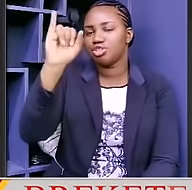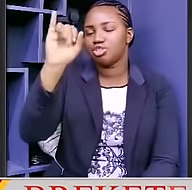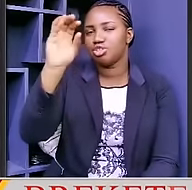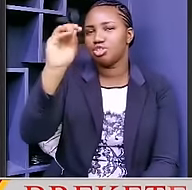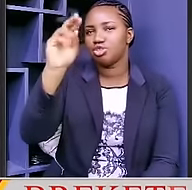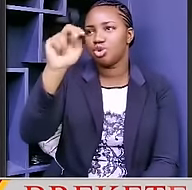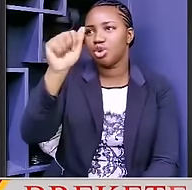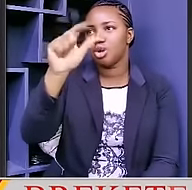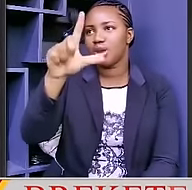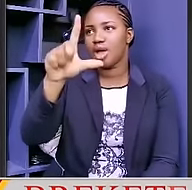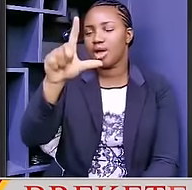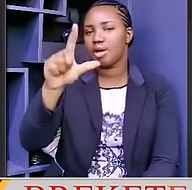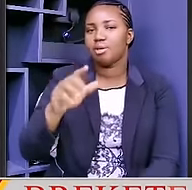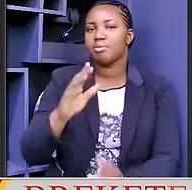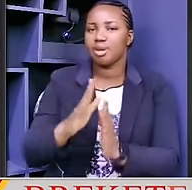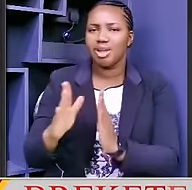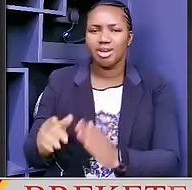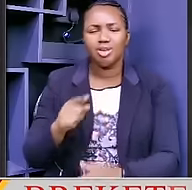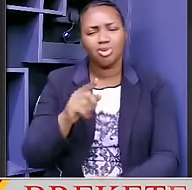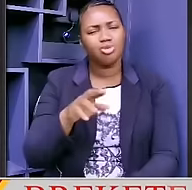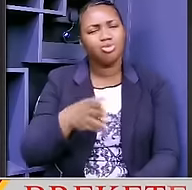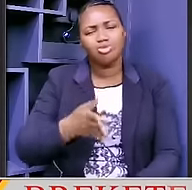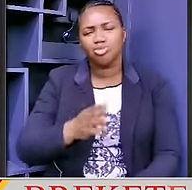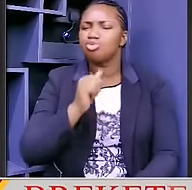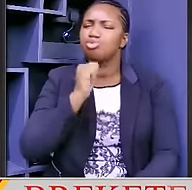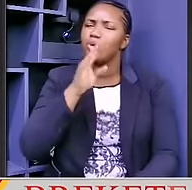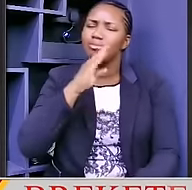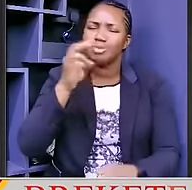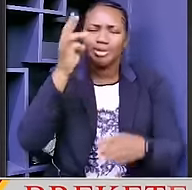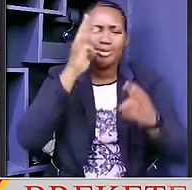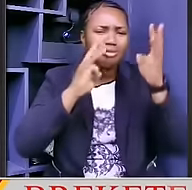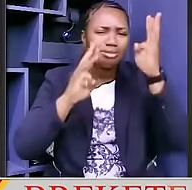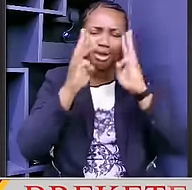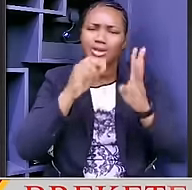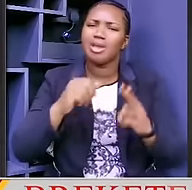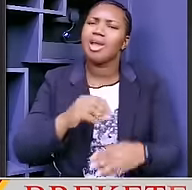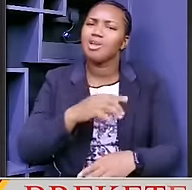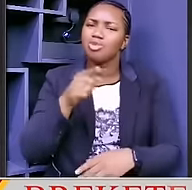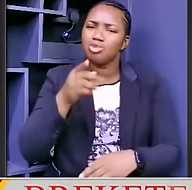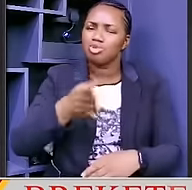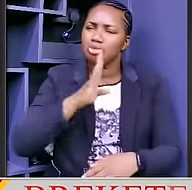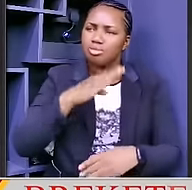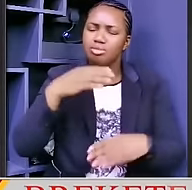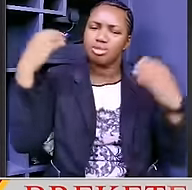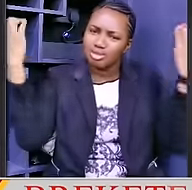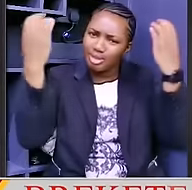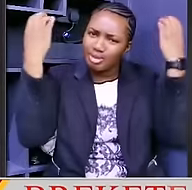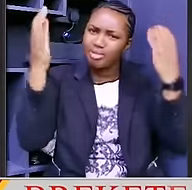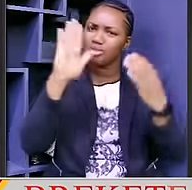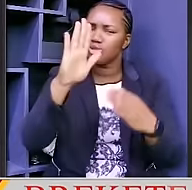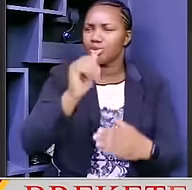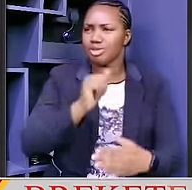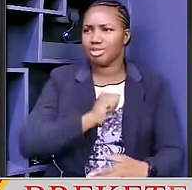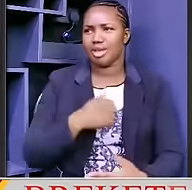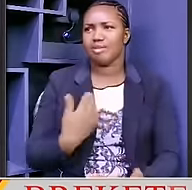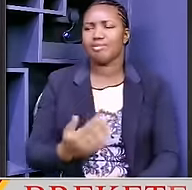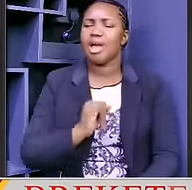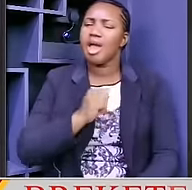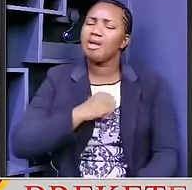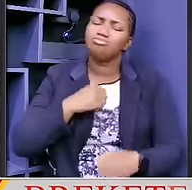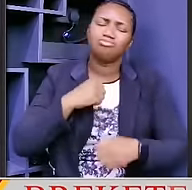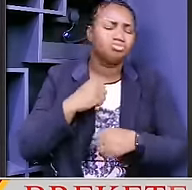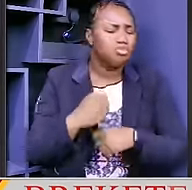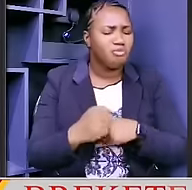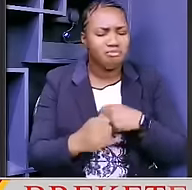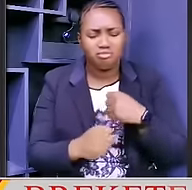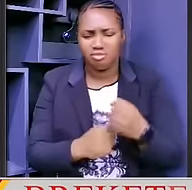You are not supposed to be crying. You are supposed to be celebrating yourself. Oh, I suffer, that's why. No.